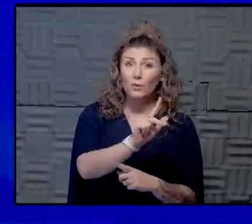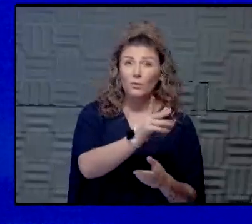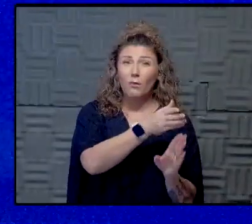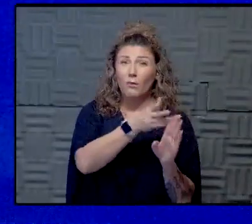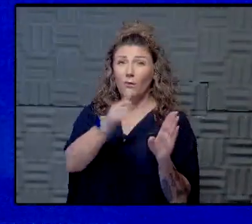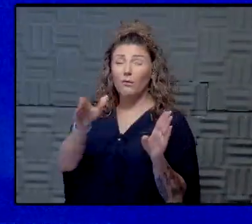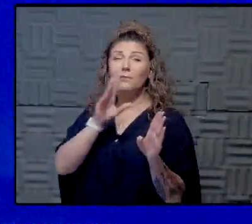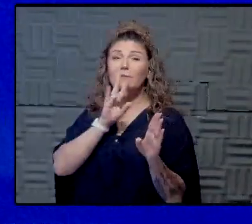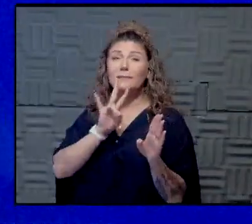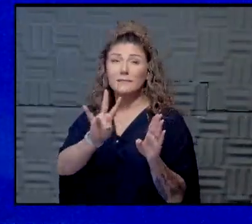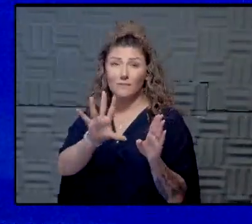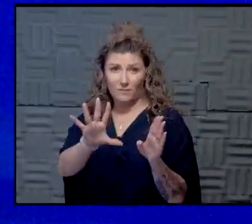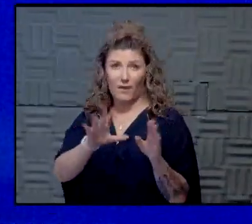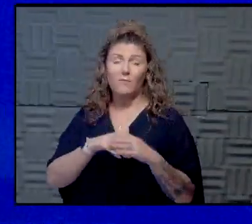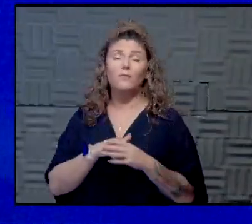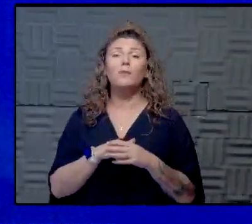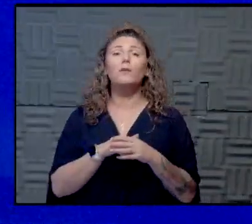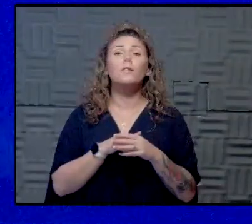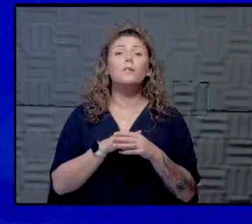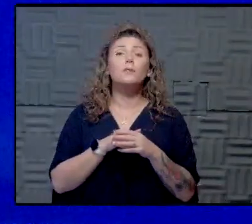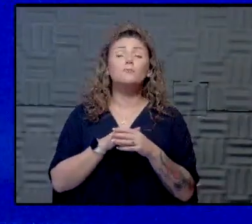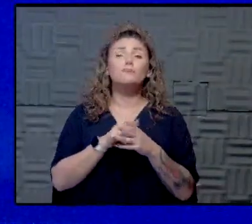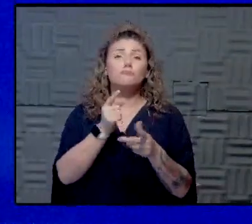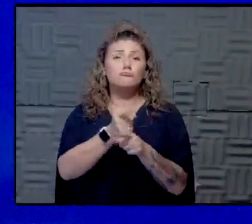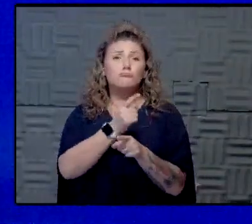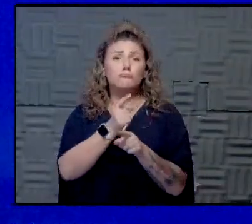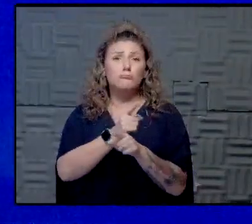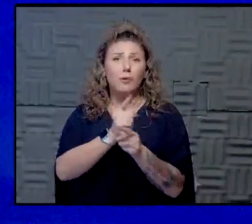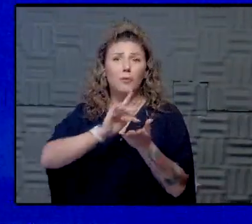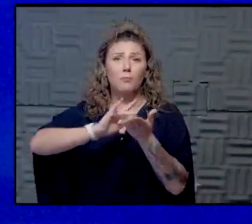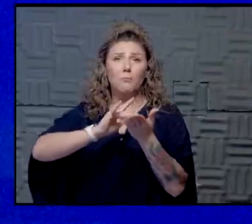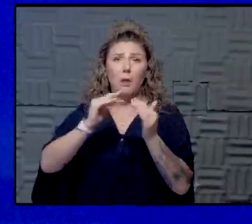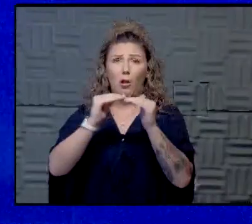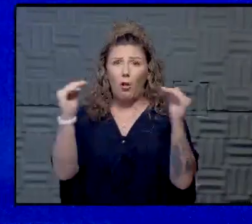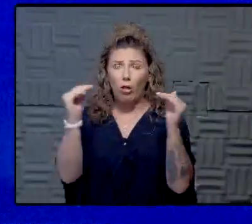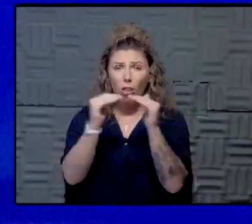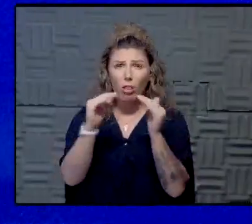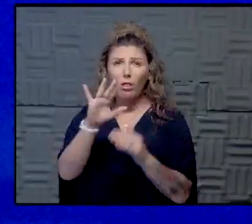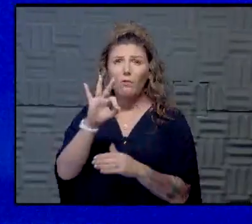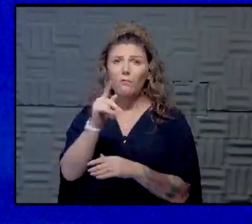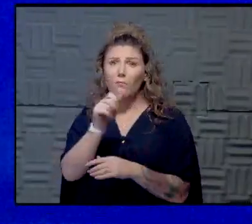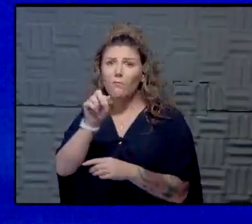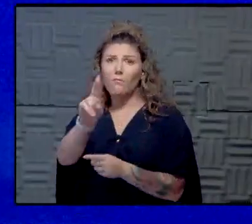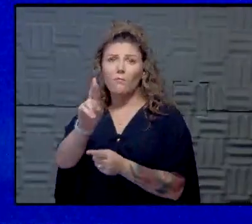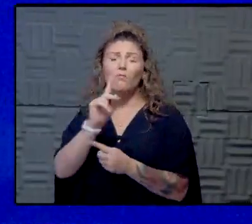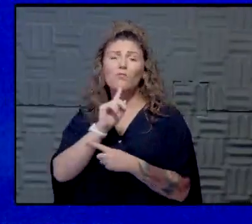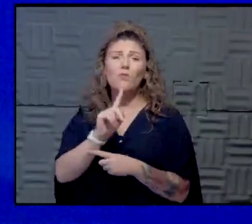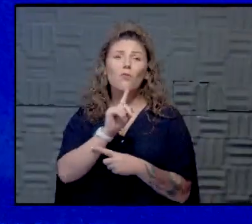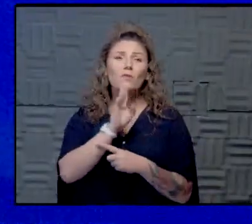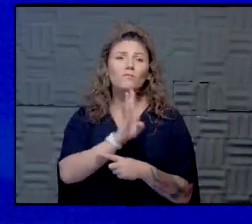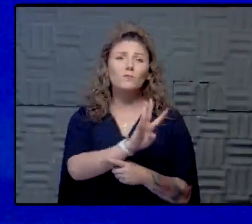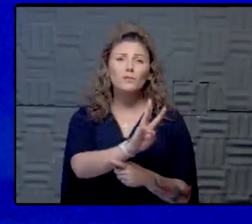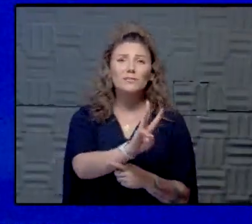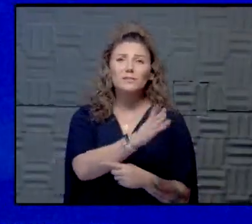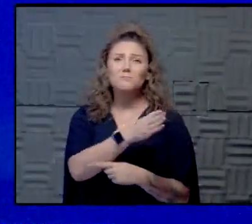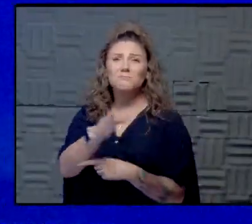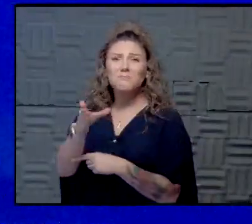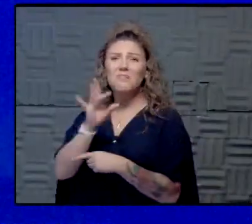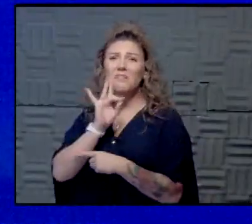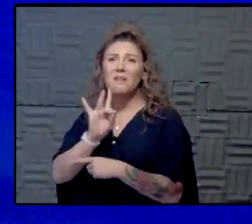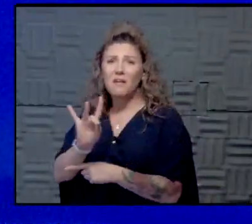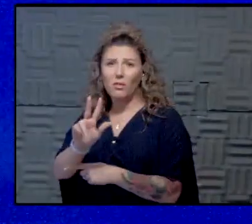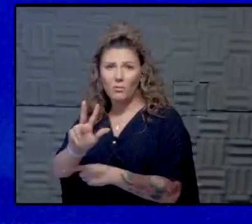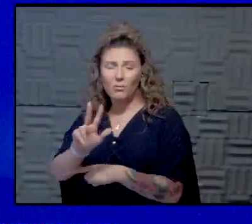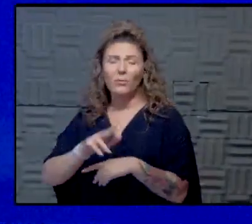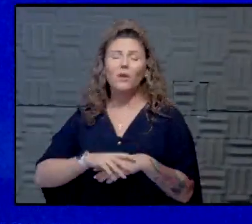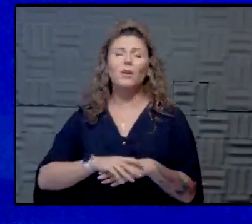to 75. In our regular medical floor, we have 36 to 83 is our age range. But we do have a couple patients on